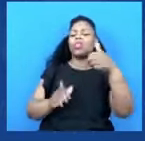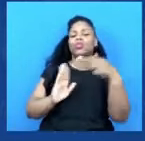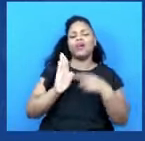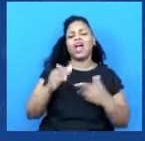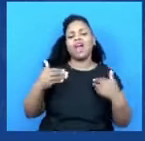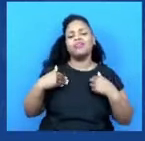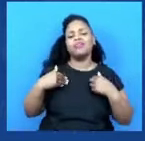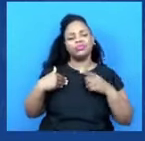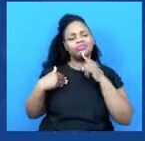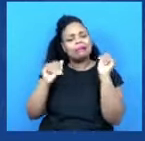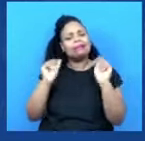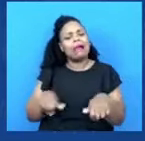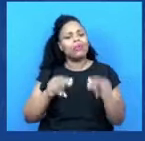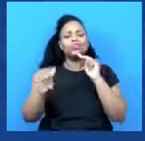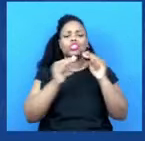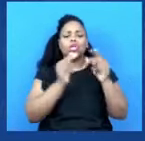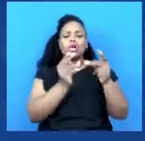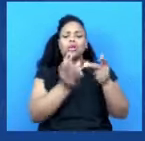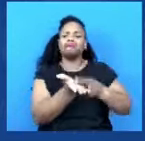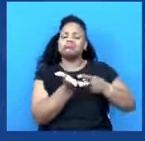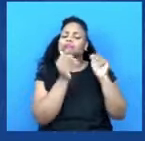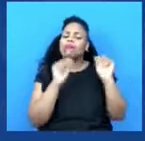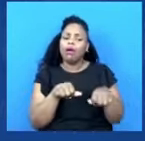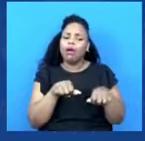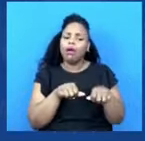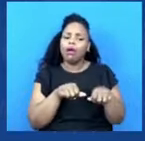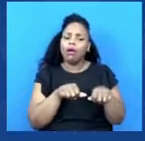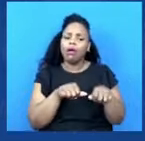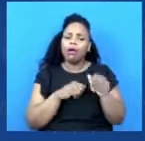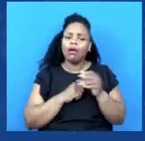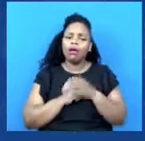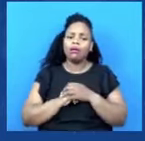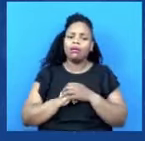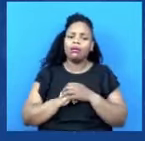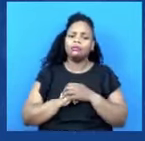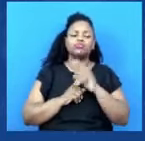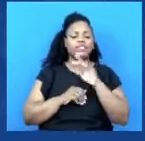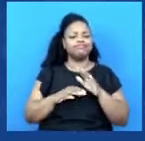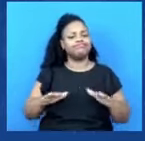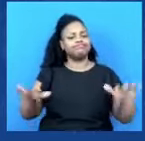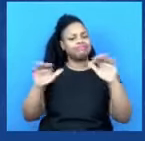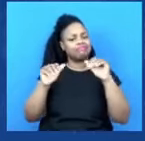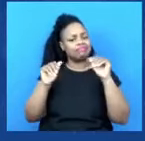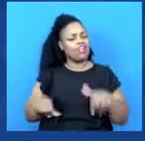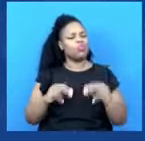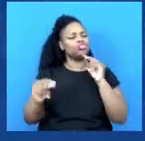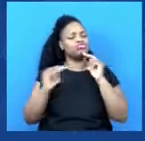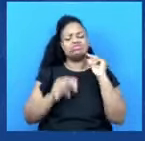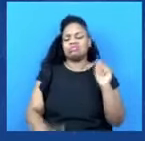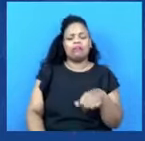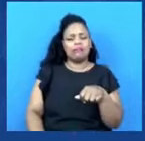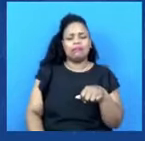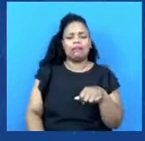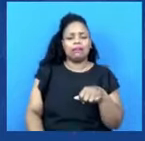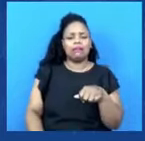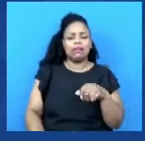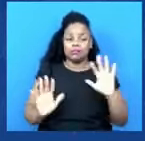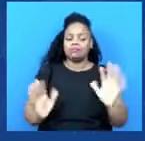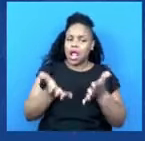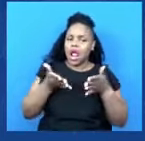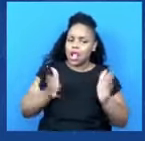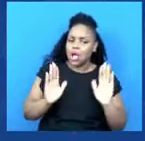drug prices across the board. Congress is currently debating a more narrow vision, letting